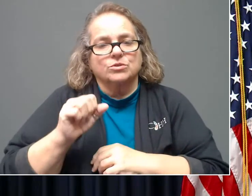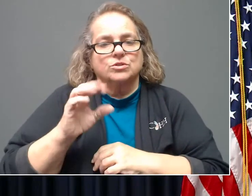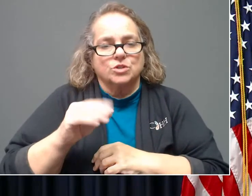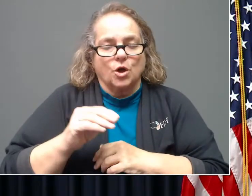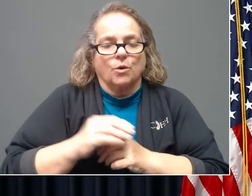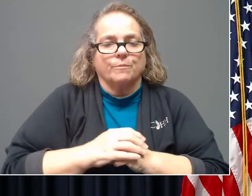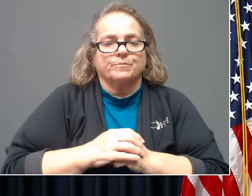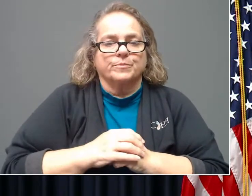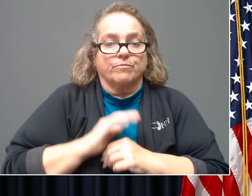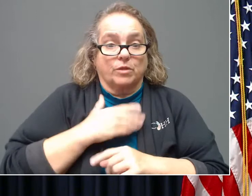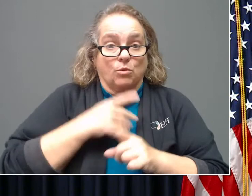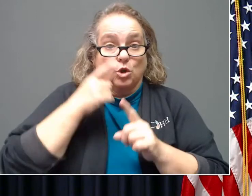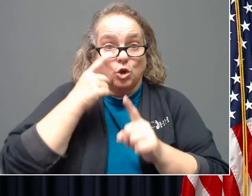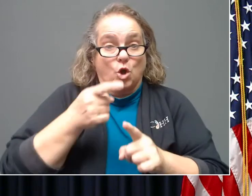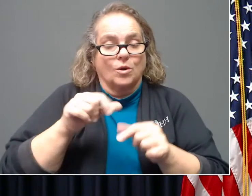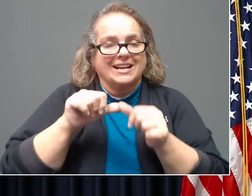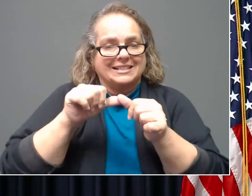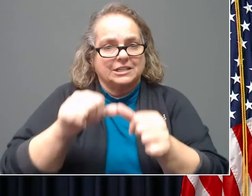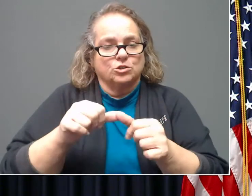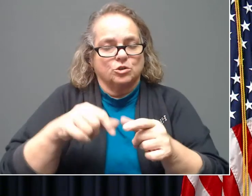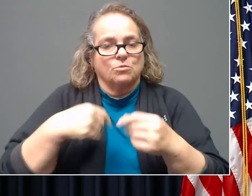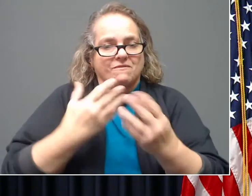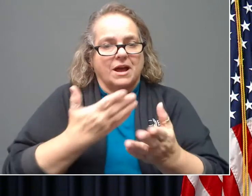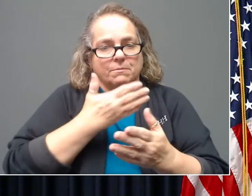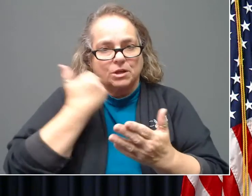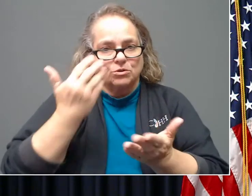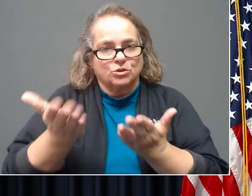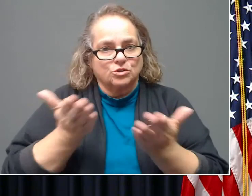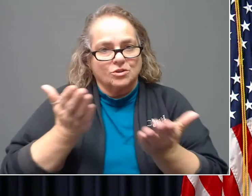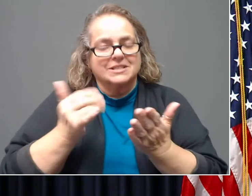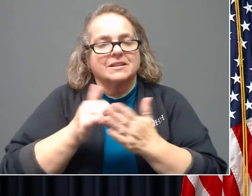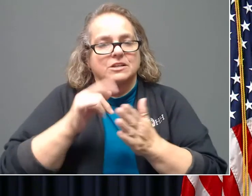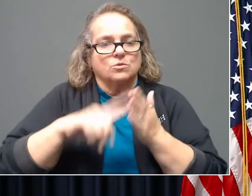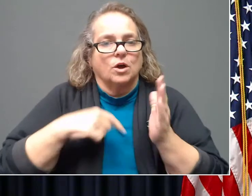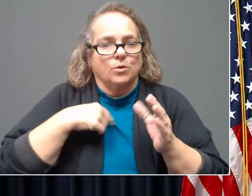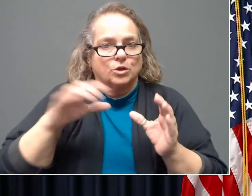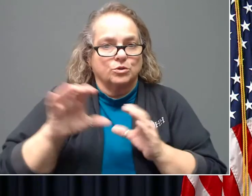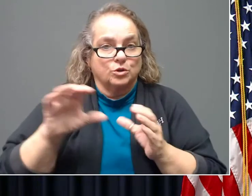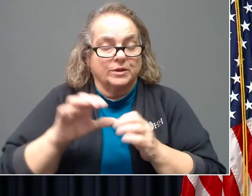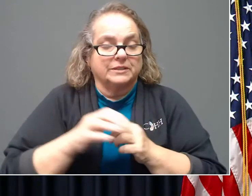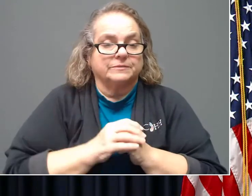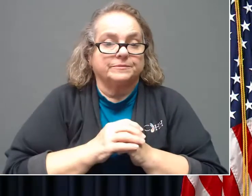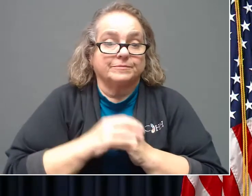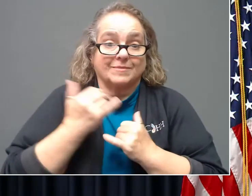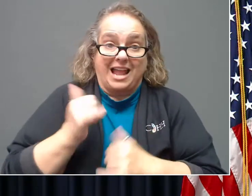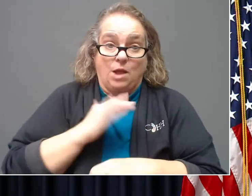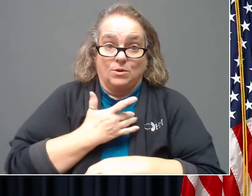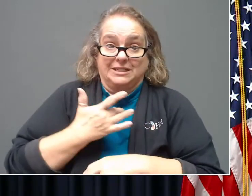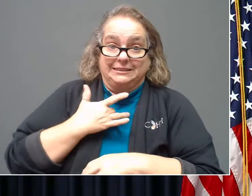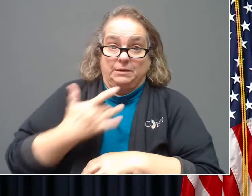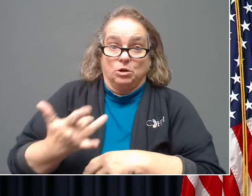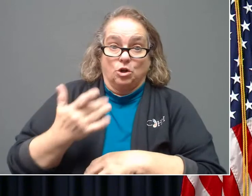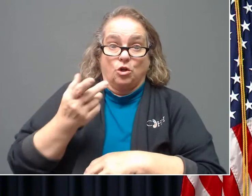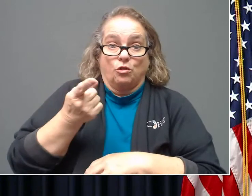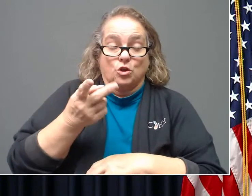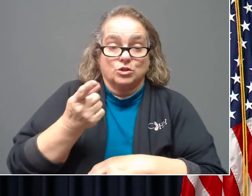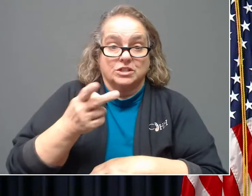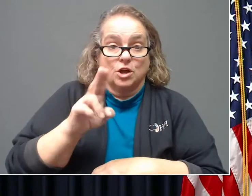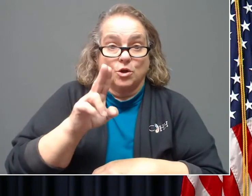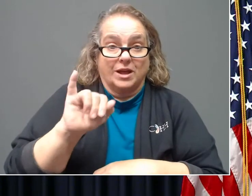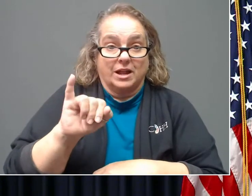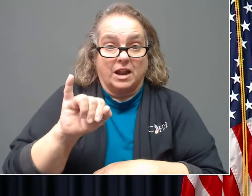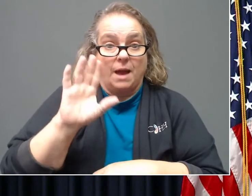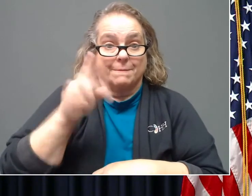goal to continue providing better service, that's what we're doing. Now our typical Thursday UI update is moved to